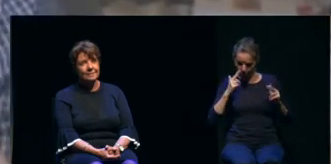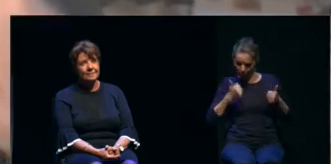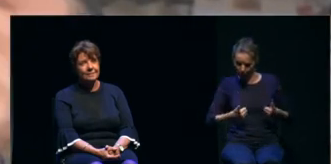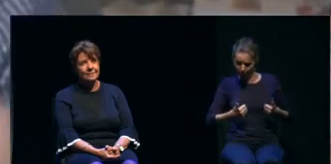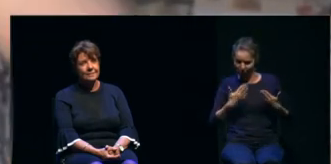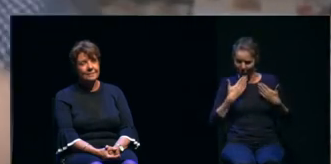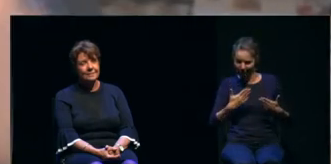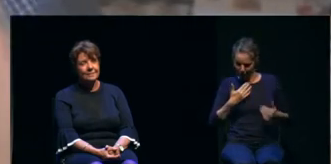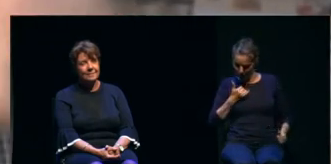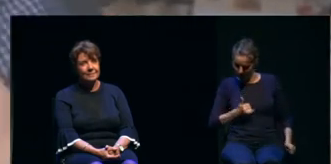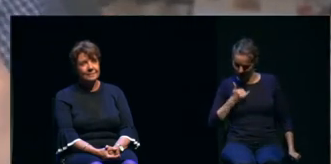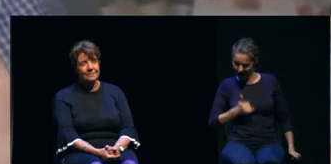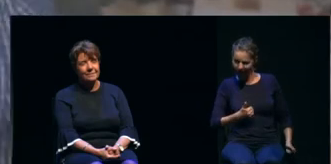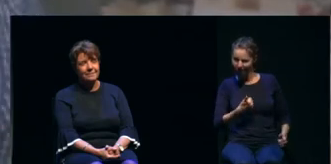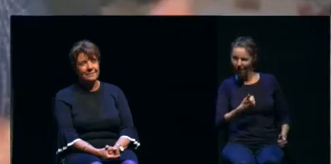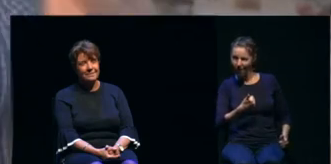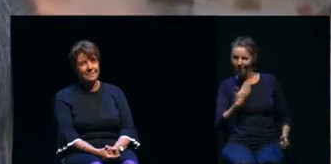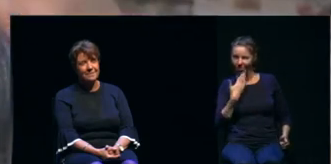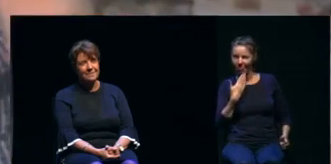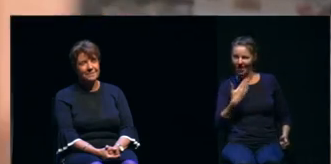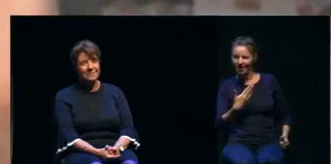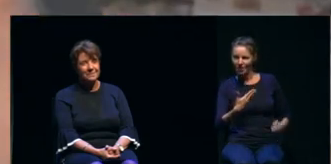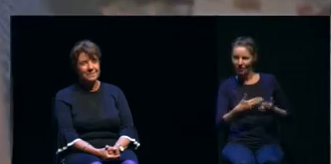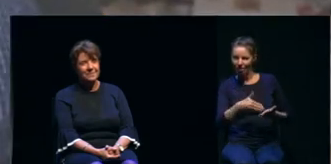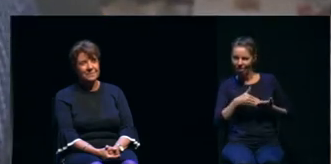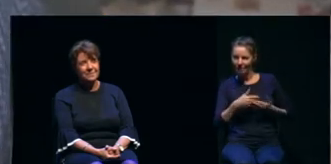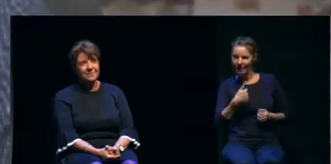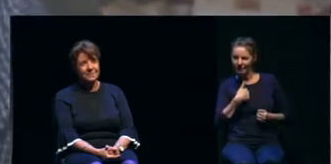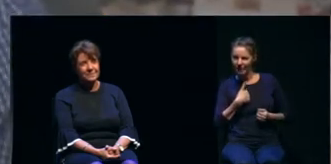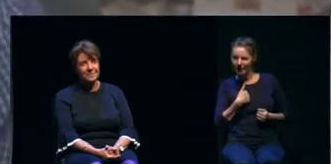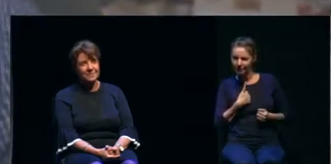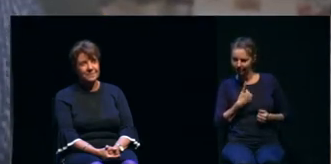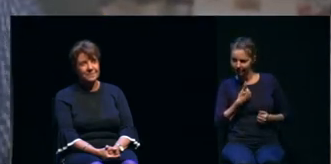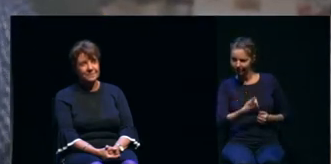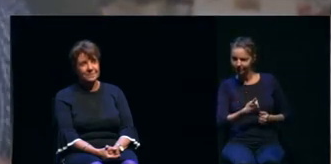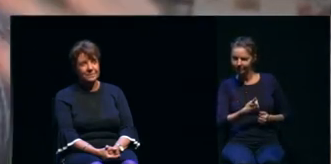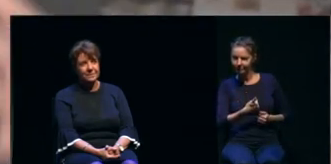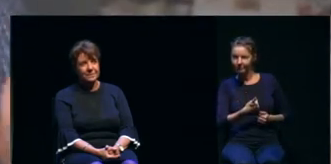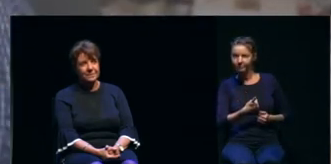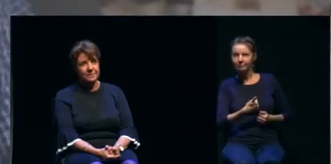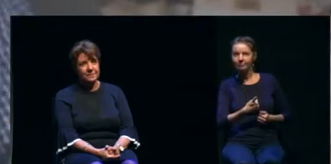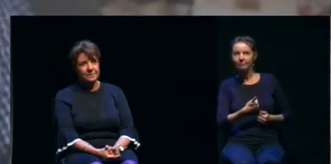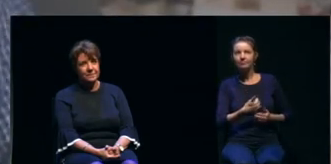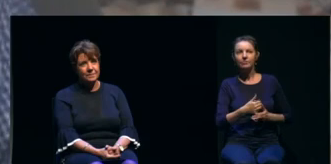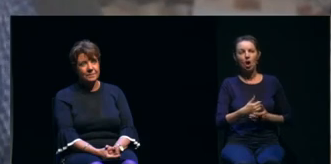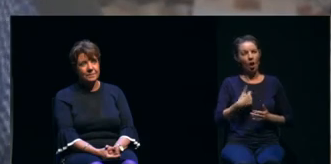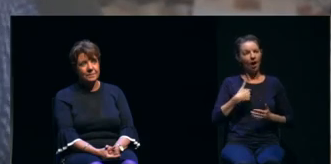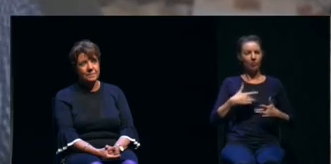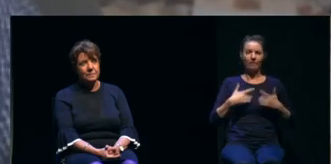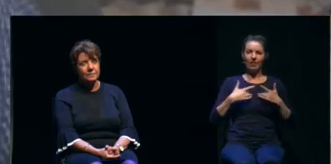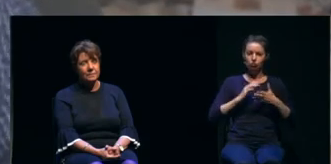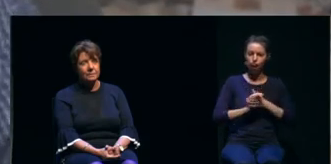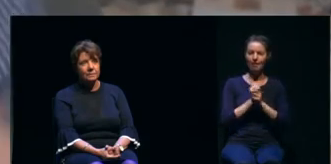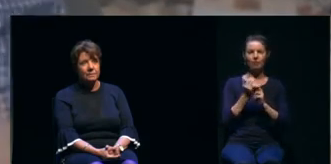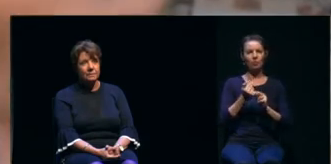out of this together. We're the gang. Like, thank you for that. And just had 10 minutes. It was just 10 minutes. Just 10 minutes of just being grateful for my body. And